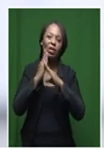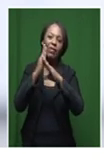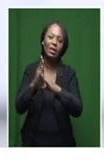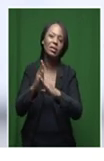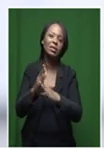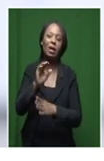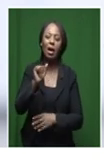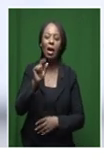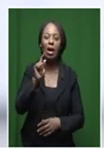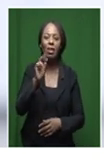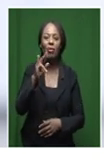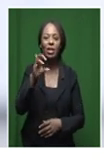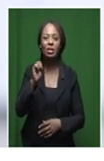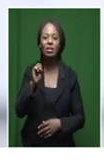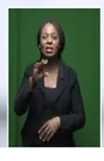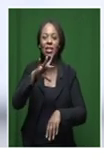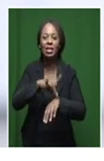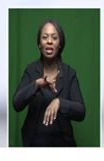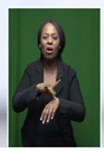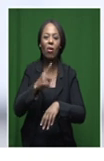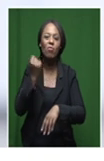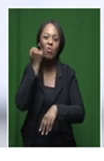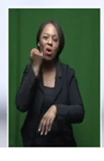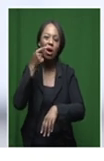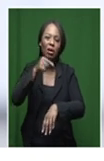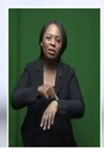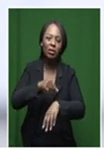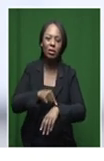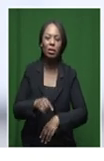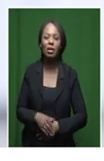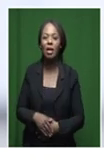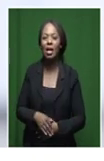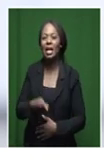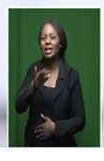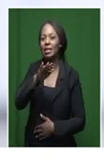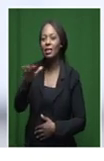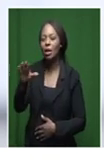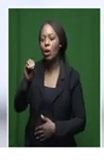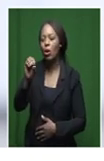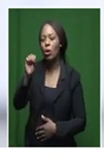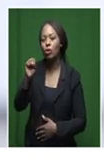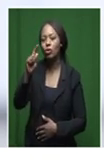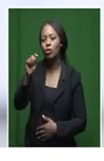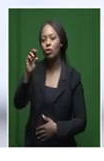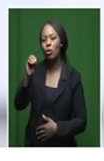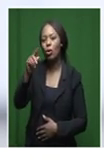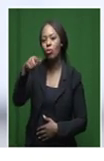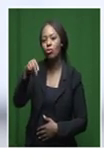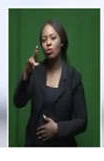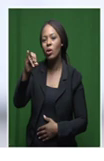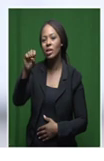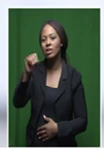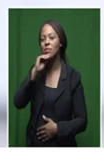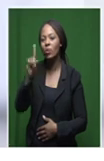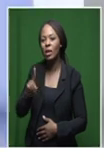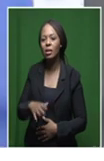popular and a lot of people speak about is osteoporosis. What is osteoporosis? So So osteoporosis is a weakening of the bone, so